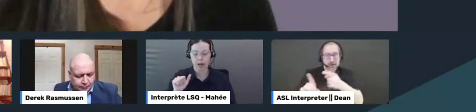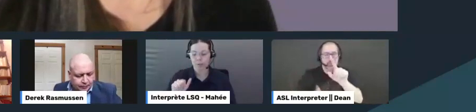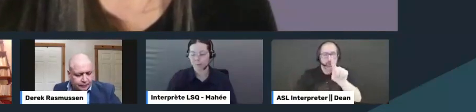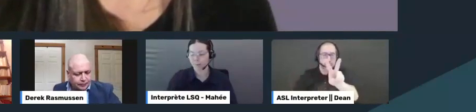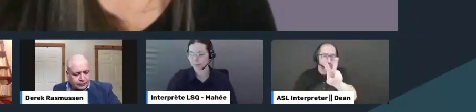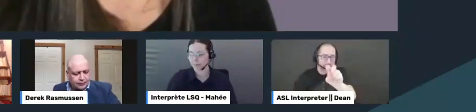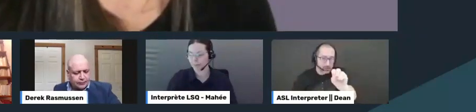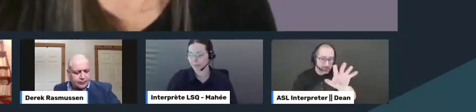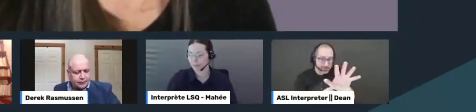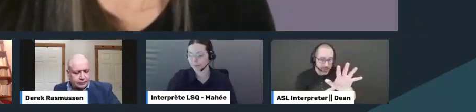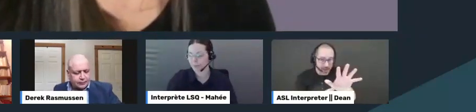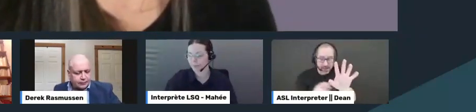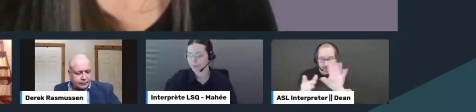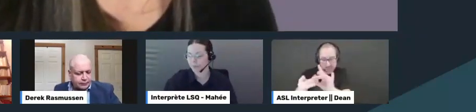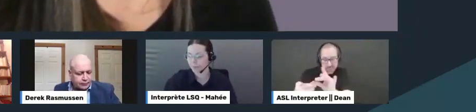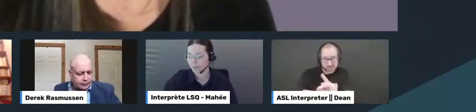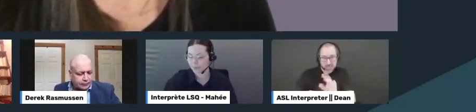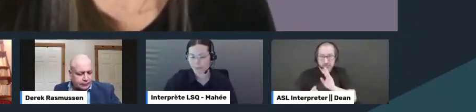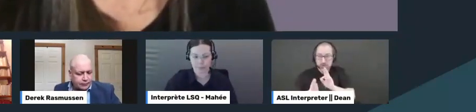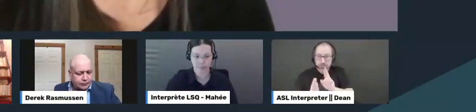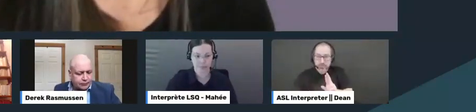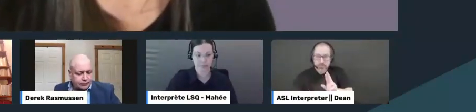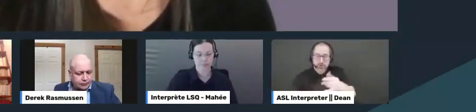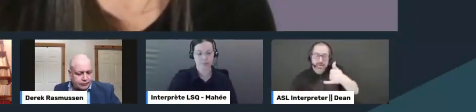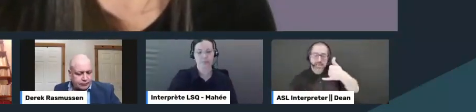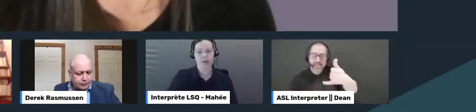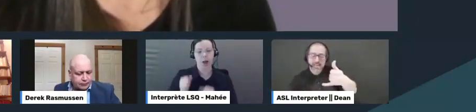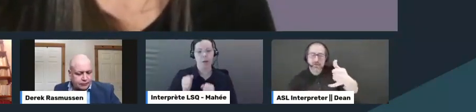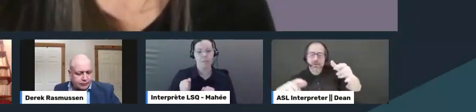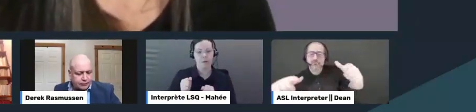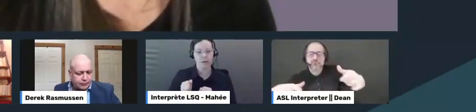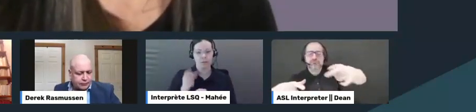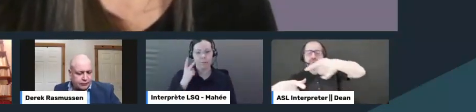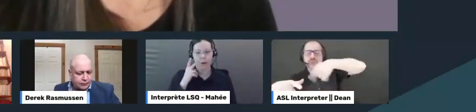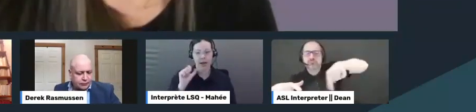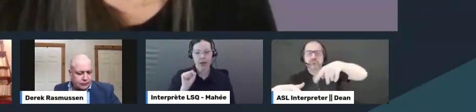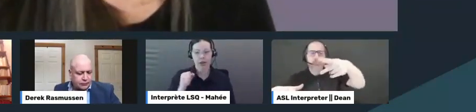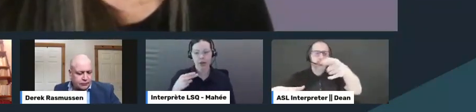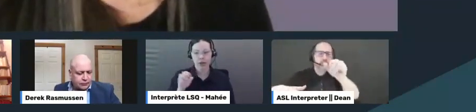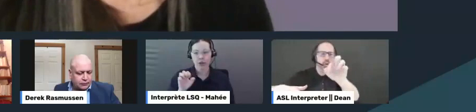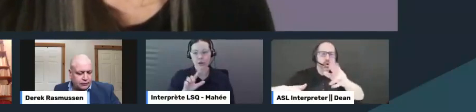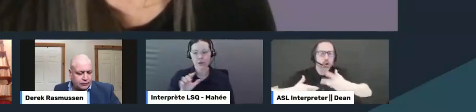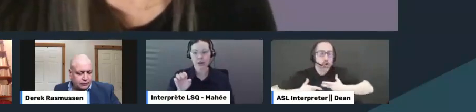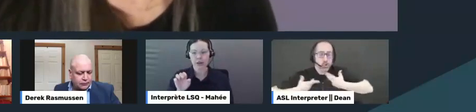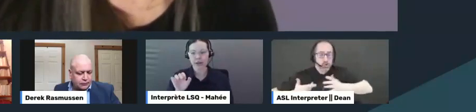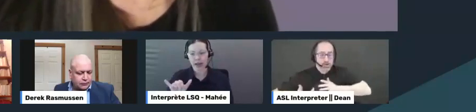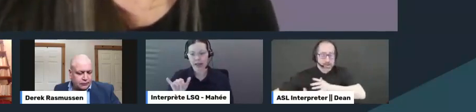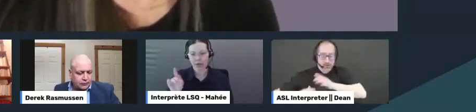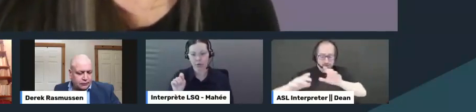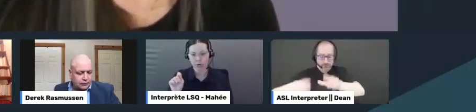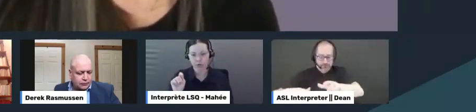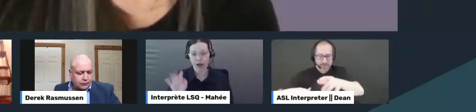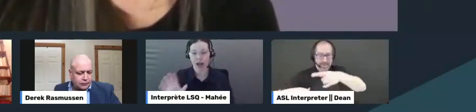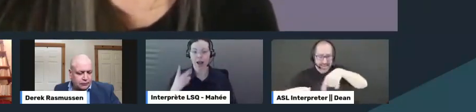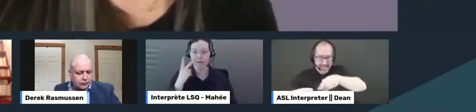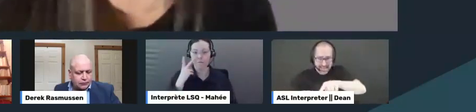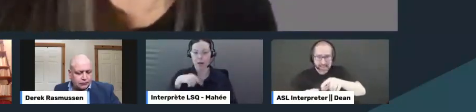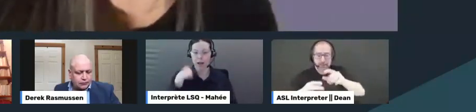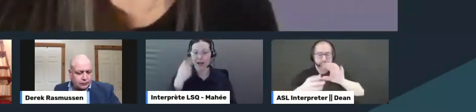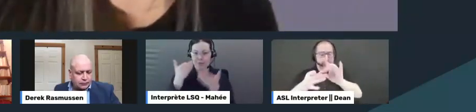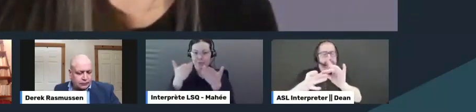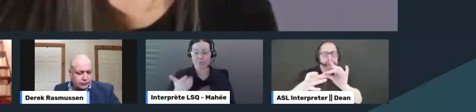2005 report of the Inuit Circumpolar Youth Council, where they wrote, "Laws are a place to make